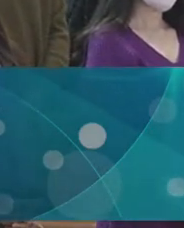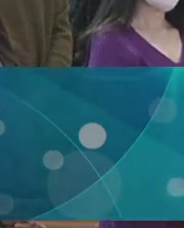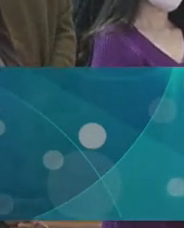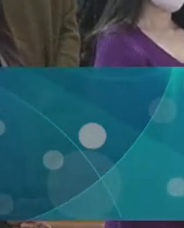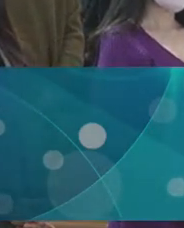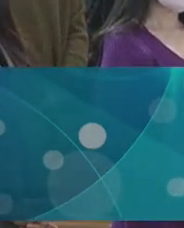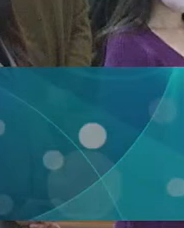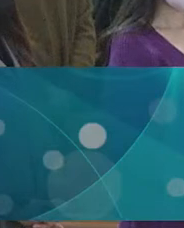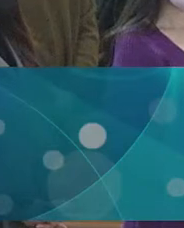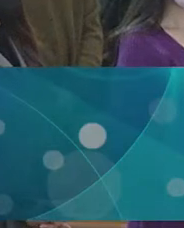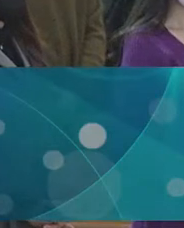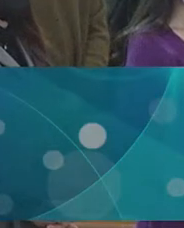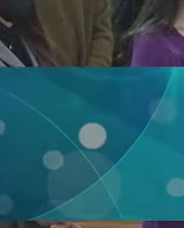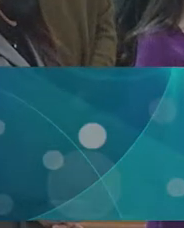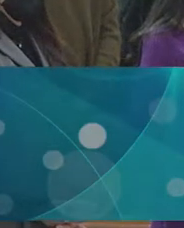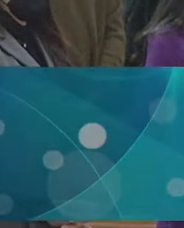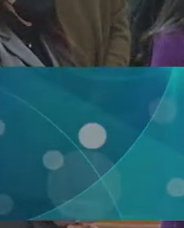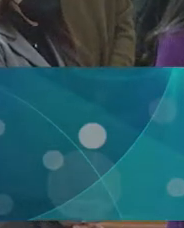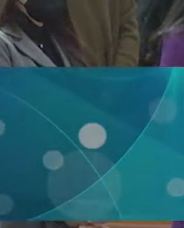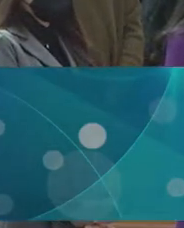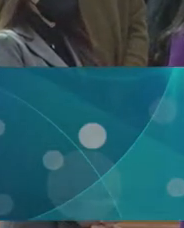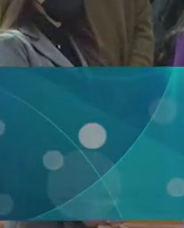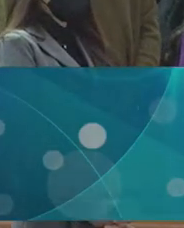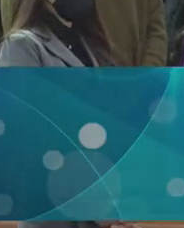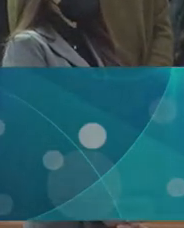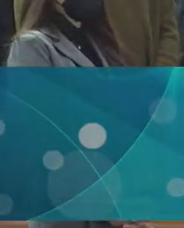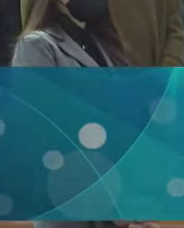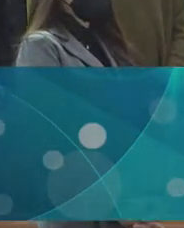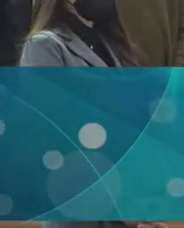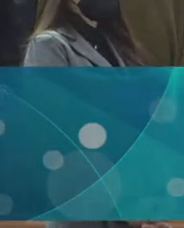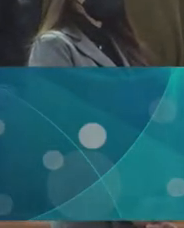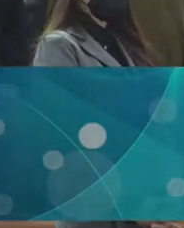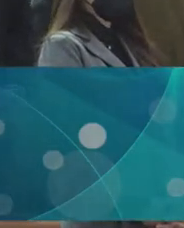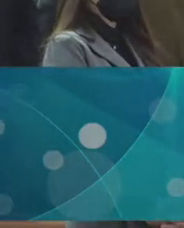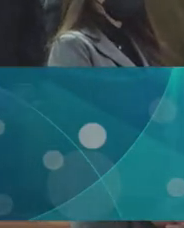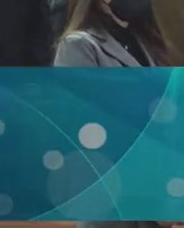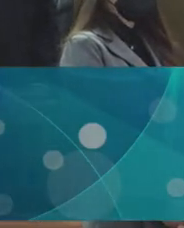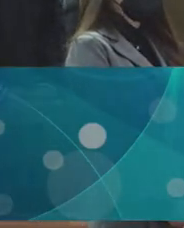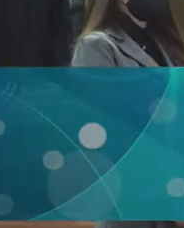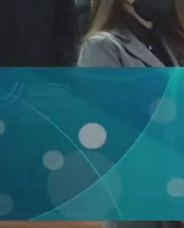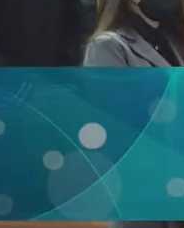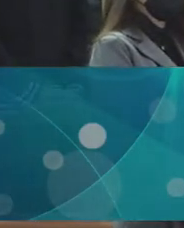yes sir me here